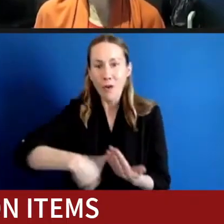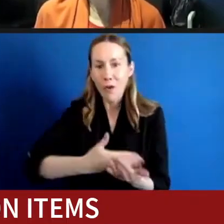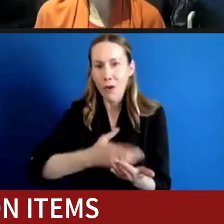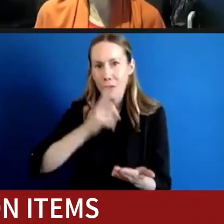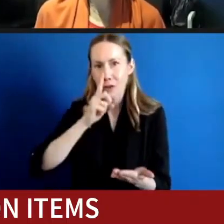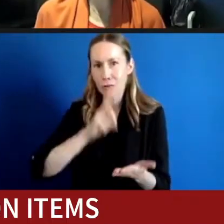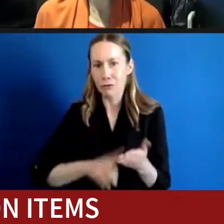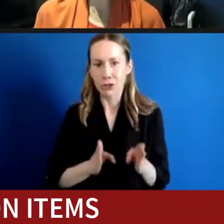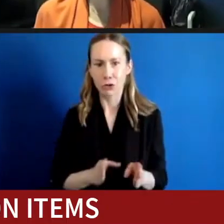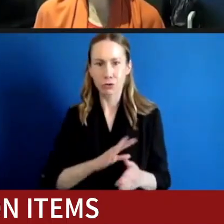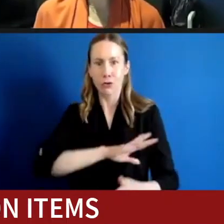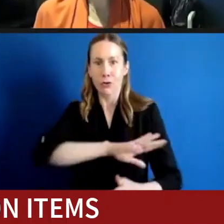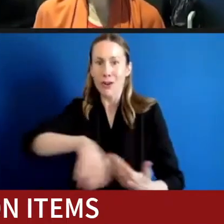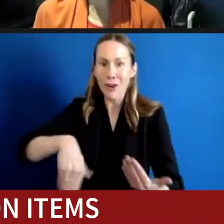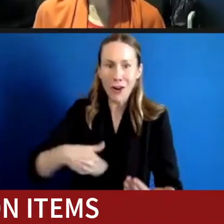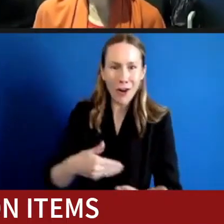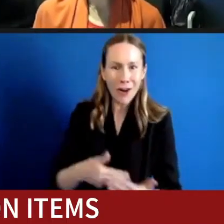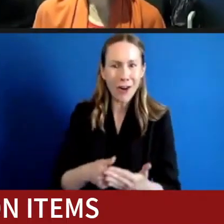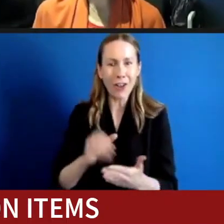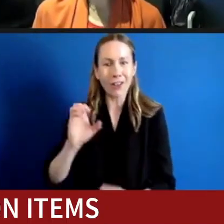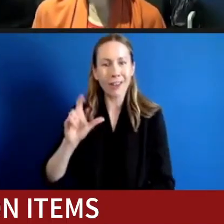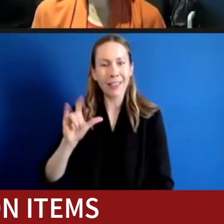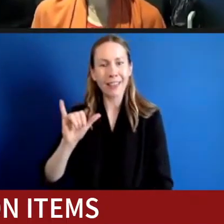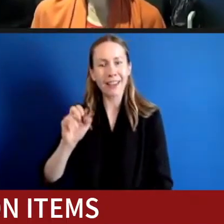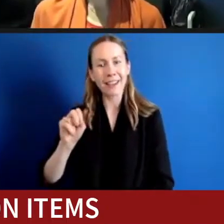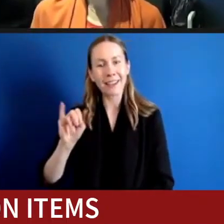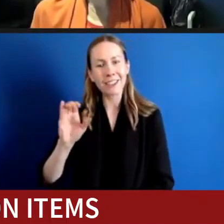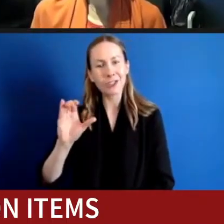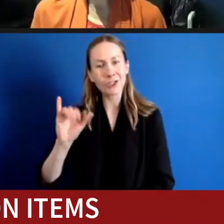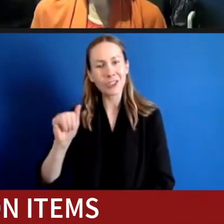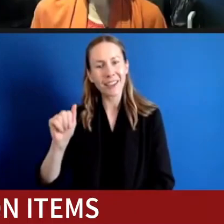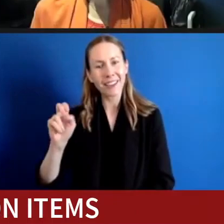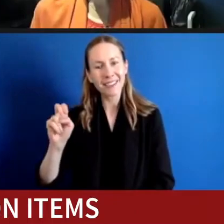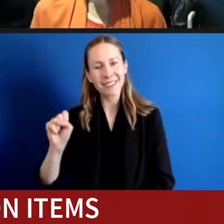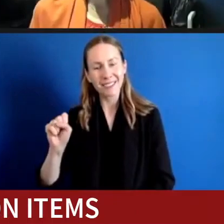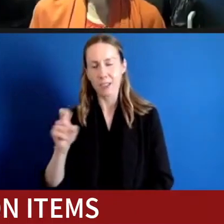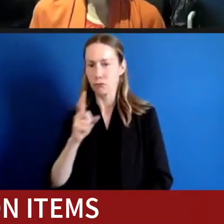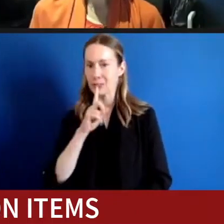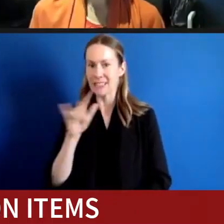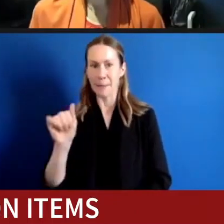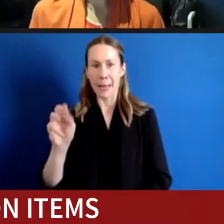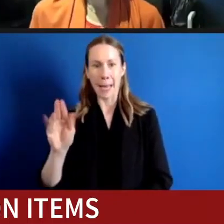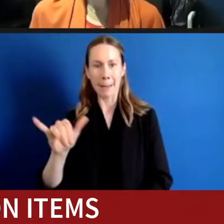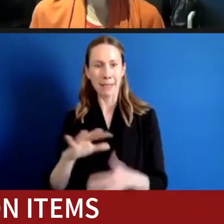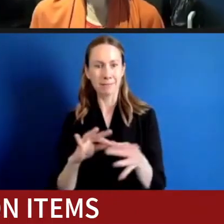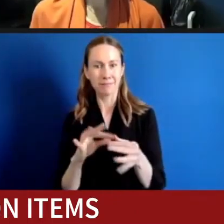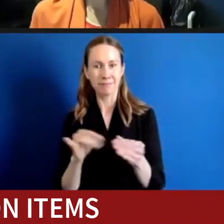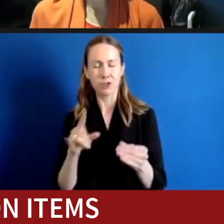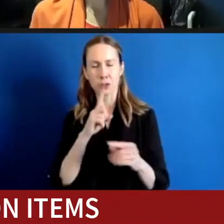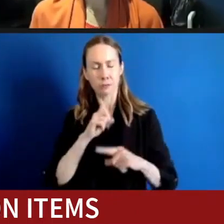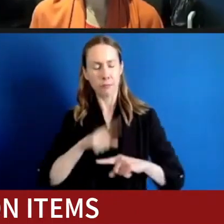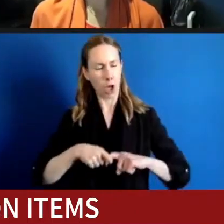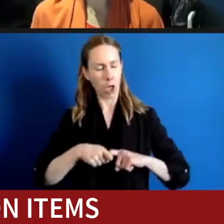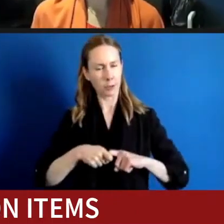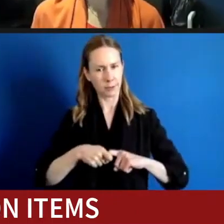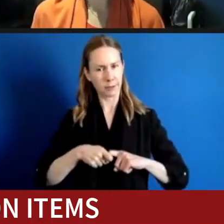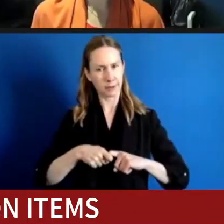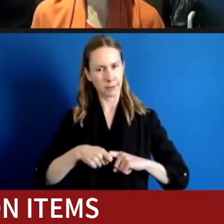all clinicians. I think this goes to what Amy said about taking that step back, which goes back to what Chase said